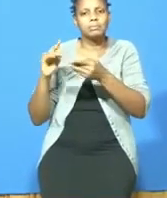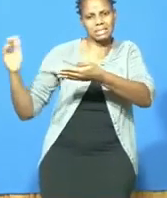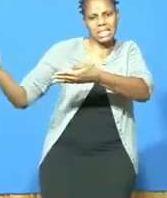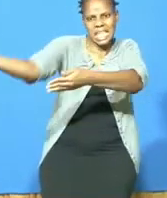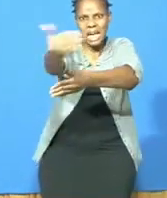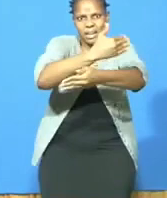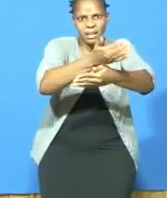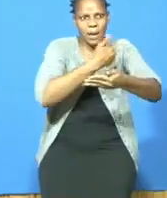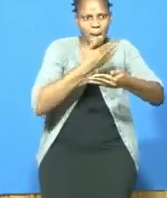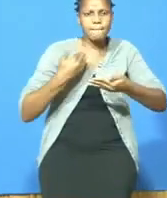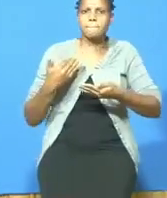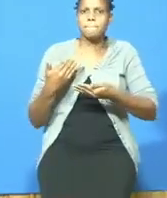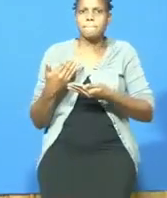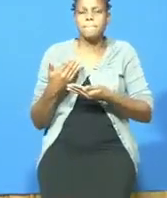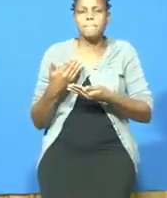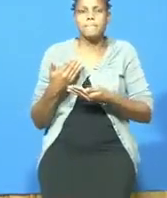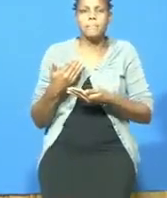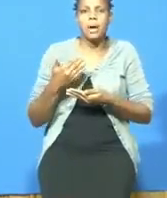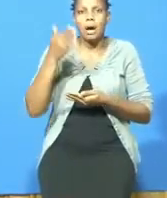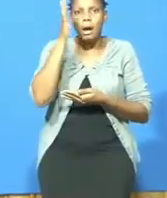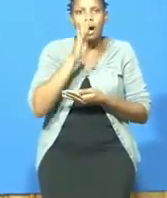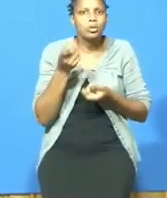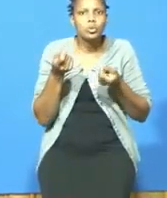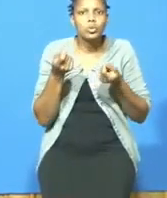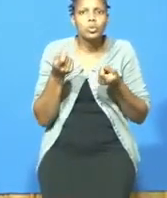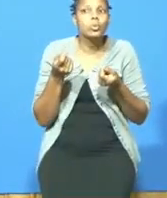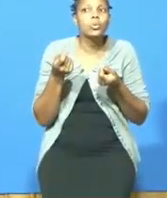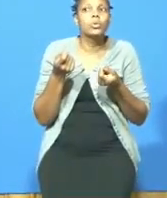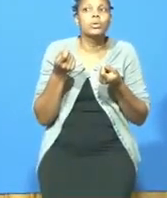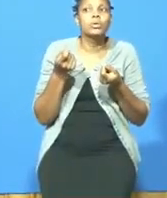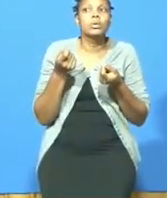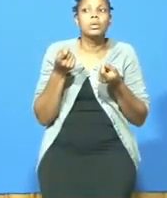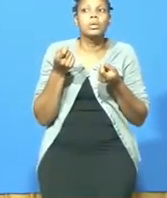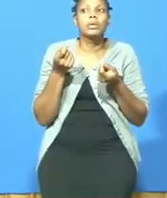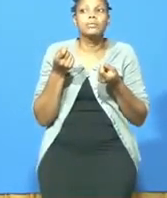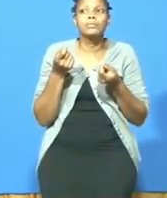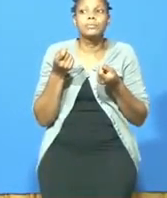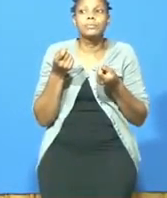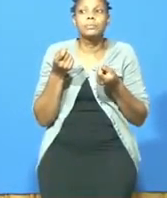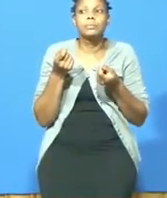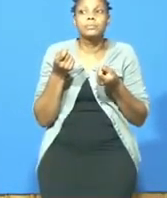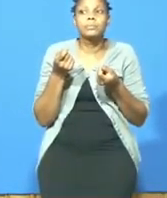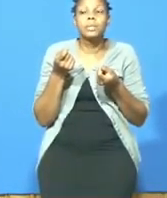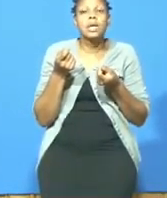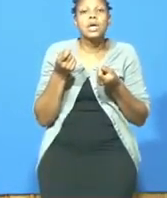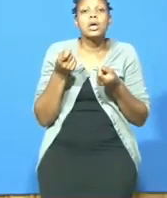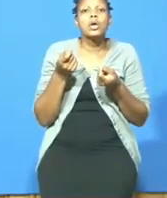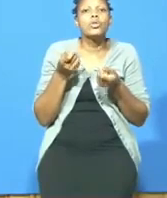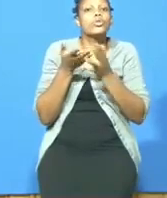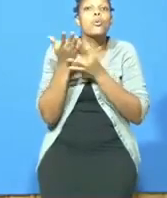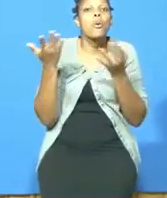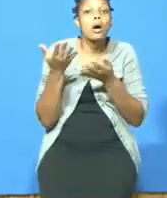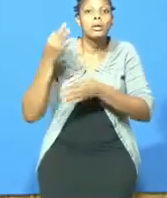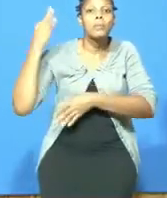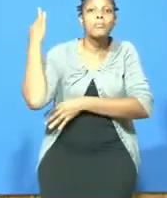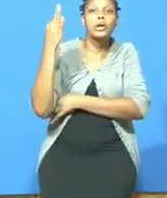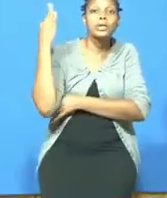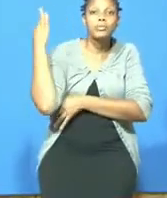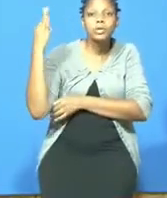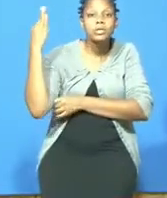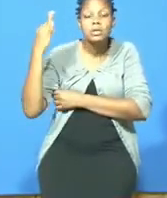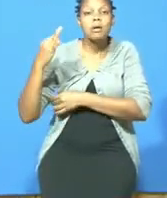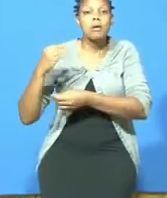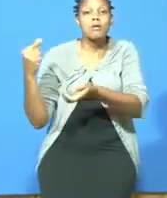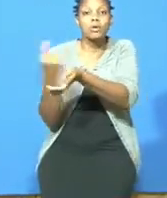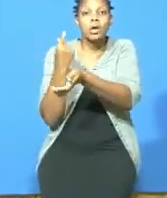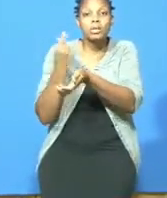gathering. And God is doing it through this preaching of the gospel of Jesus Christ, because